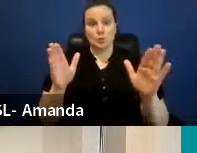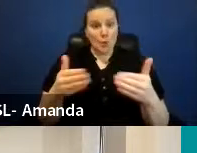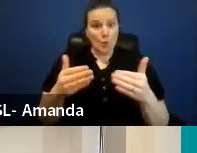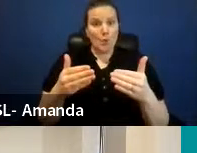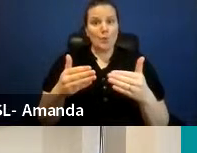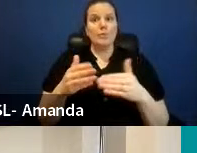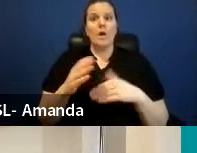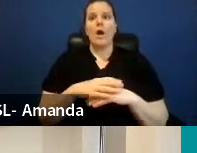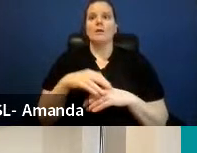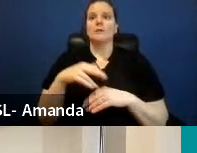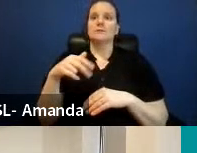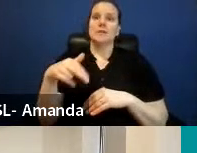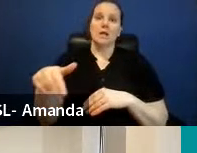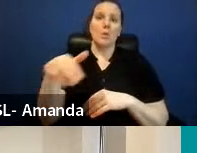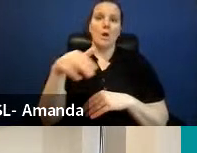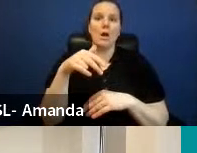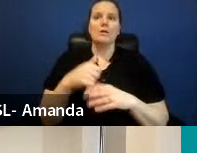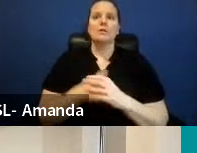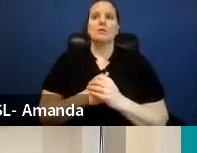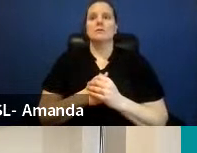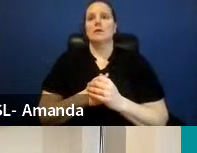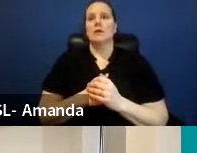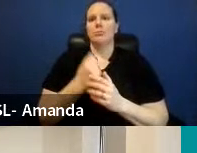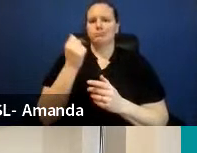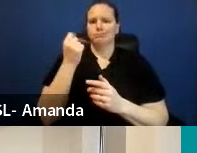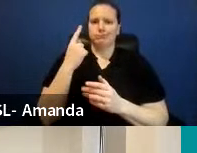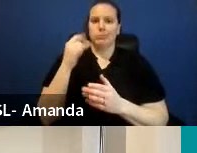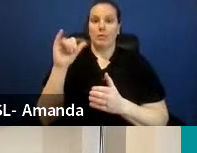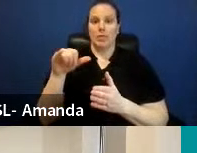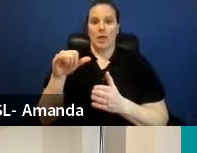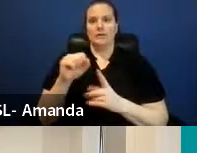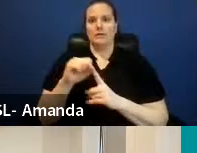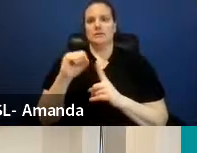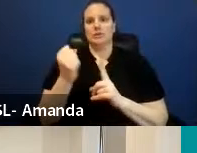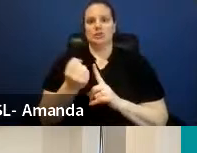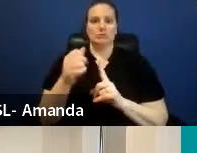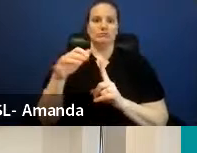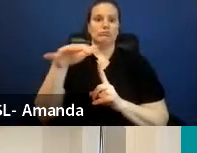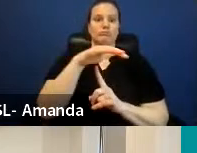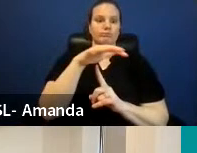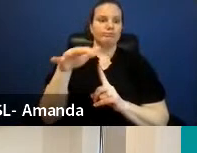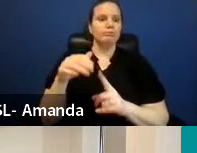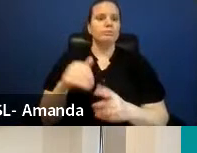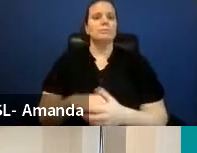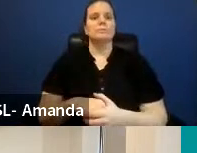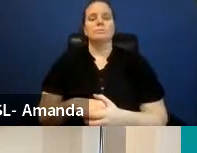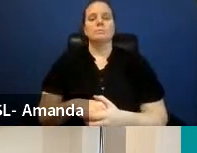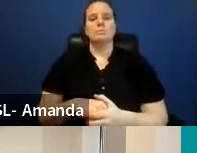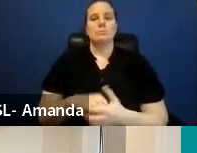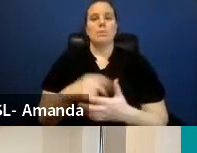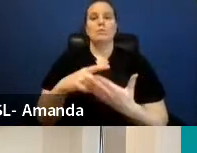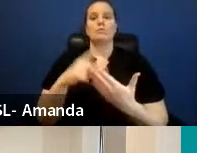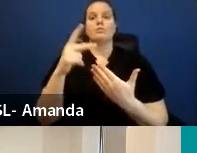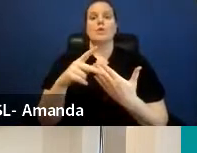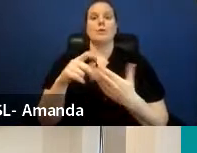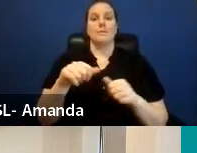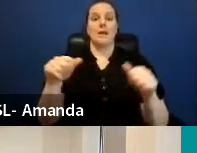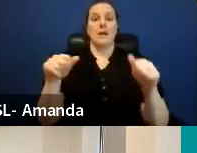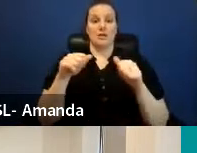the sidewalk and understand those conditions. And then we also gave a program area